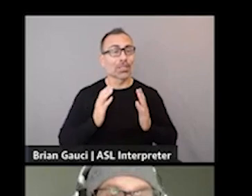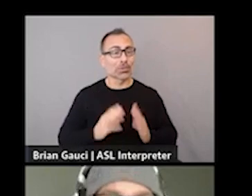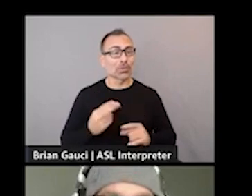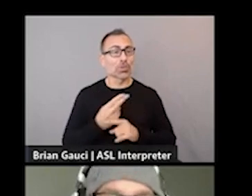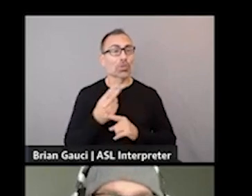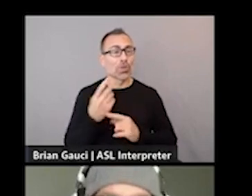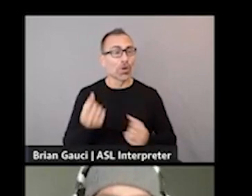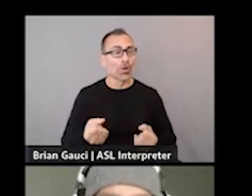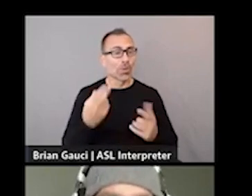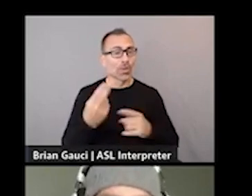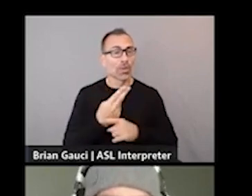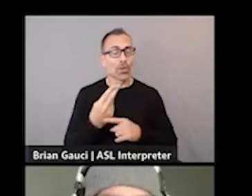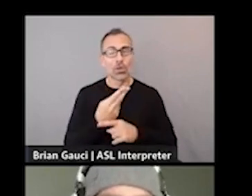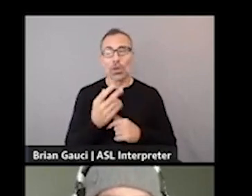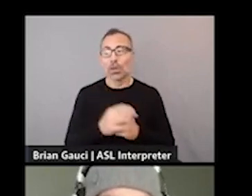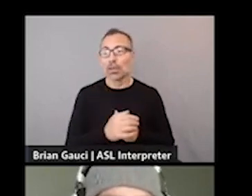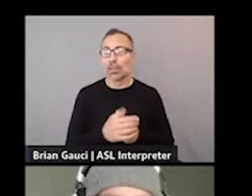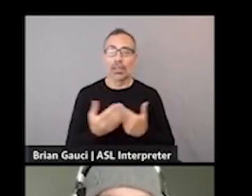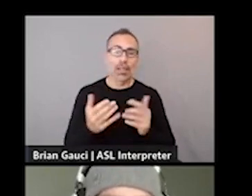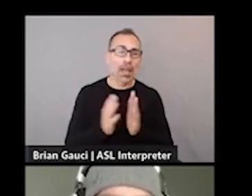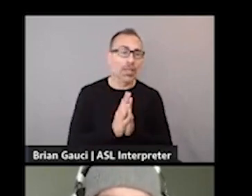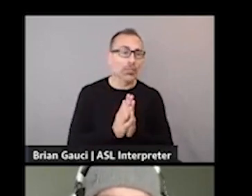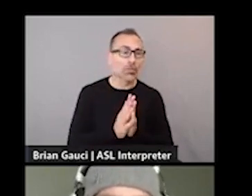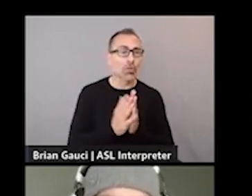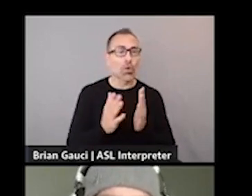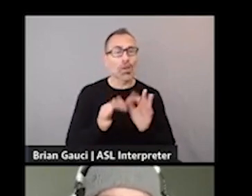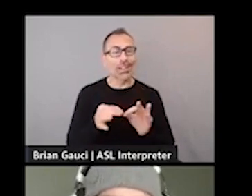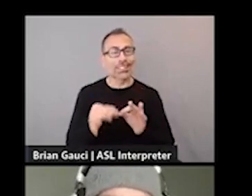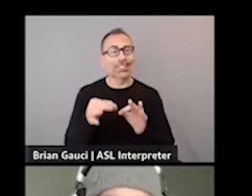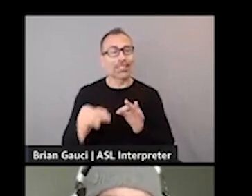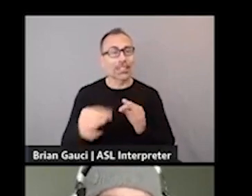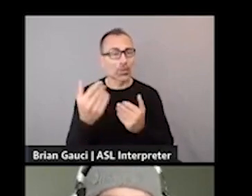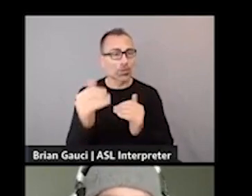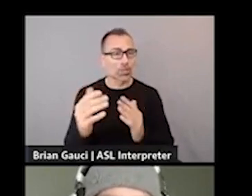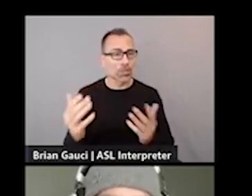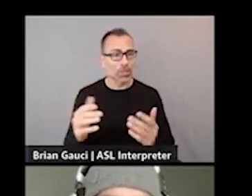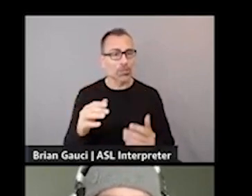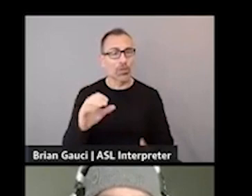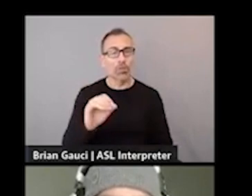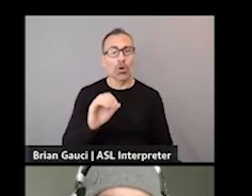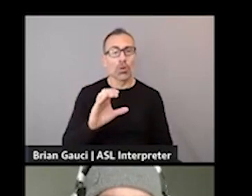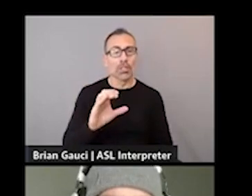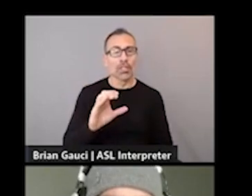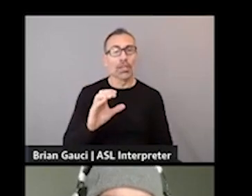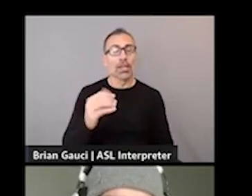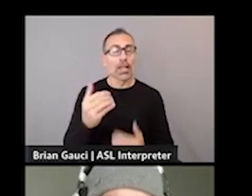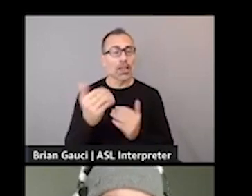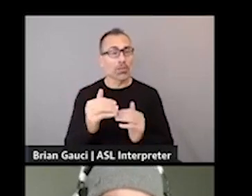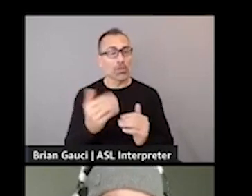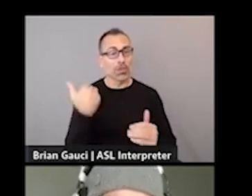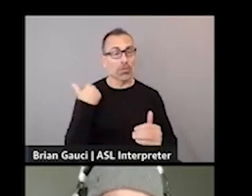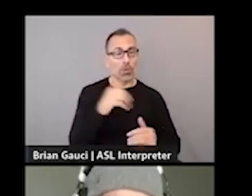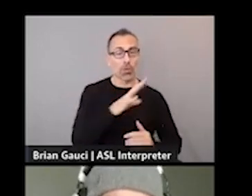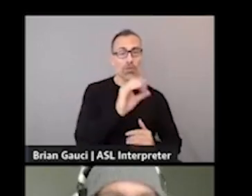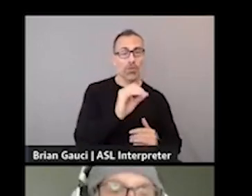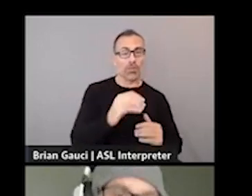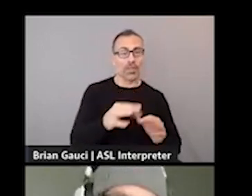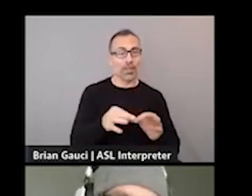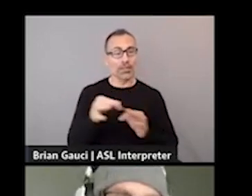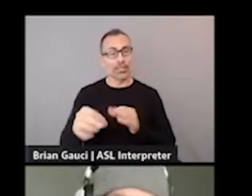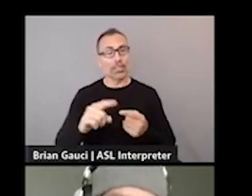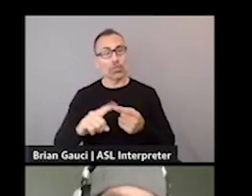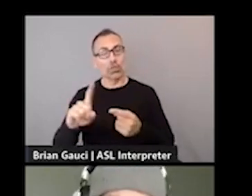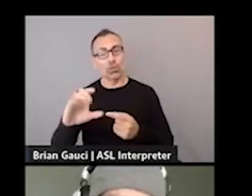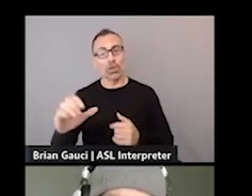So they've asked for extending those limits, the OCU limits, from 50 to 100. Again, this is an area you'll see where we'll keep